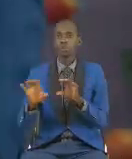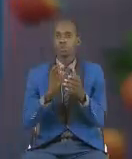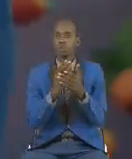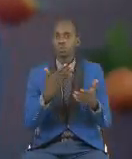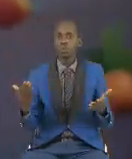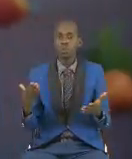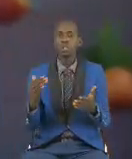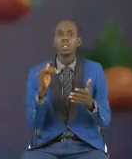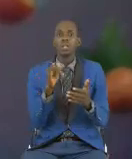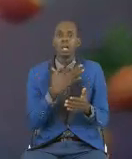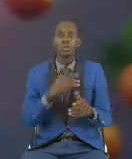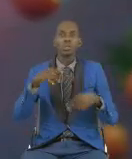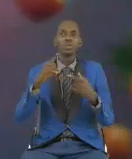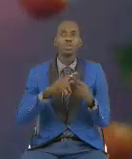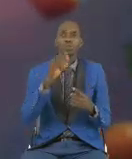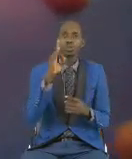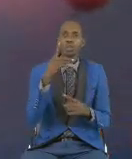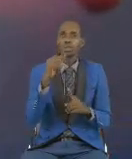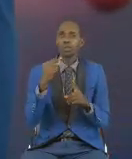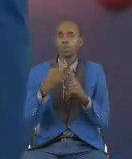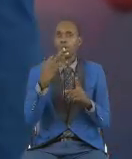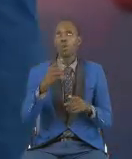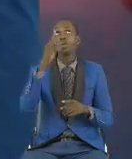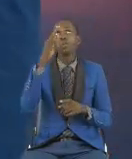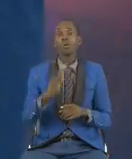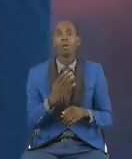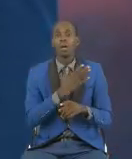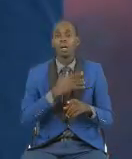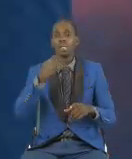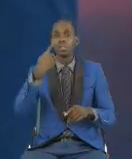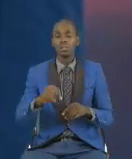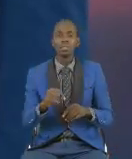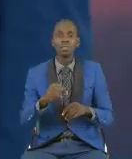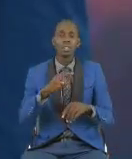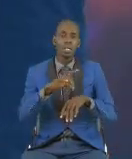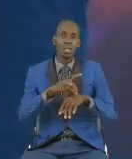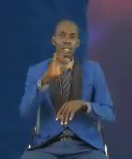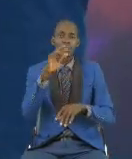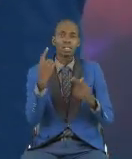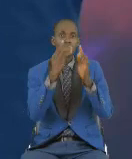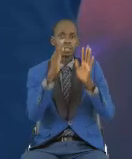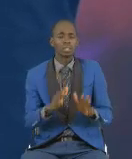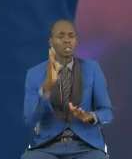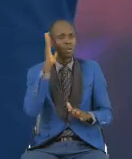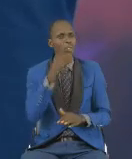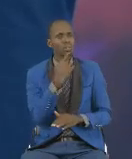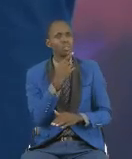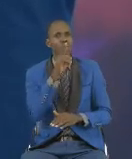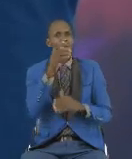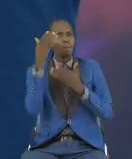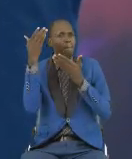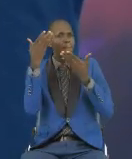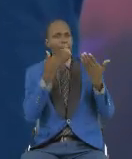going to preach the word of God, and the Gentiles will say, you bring strange things to our